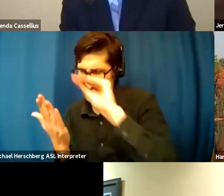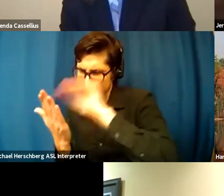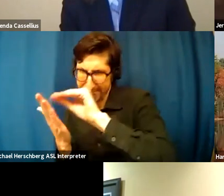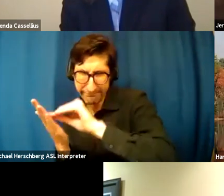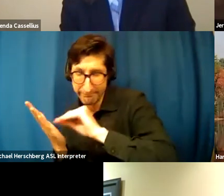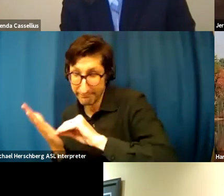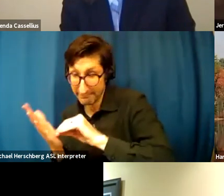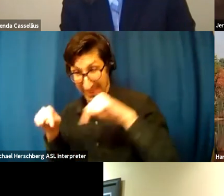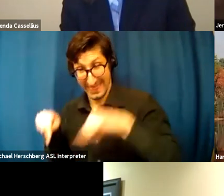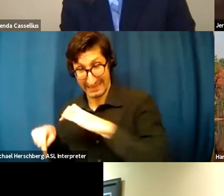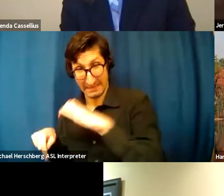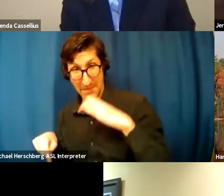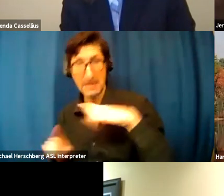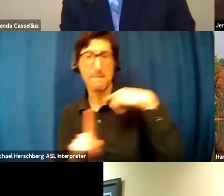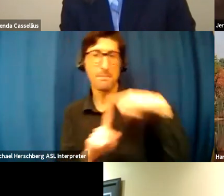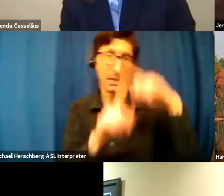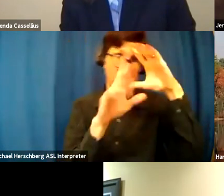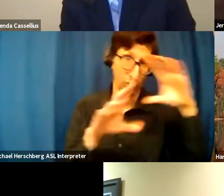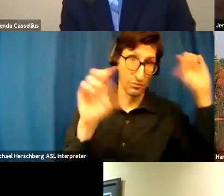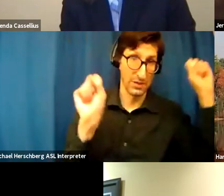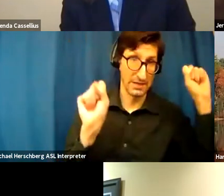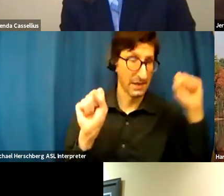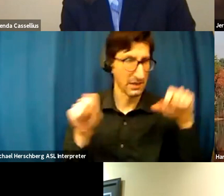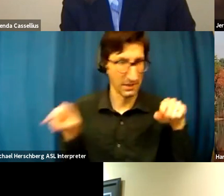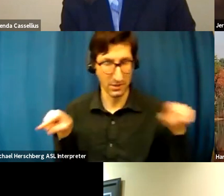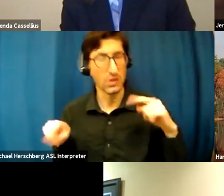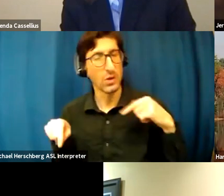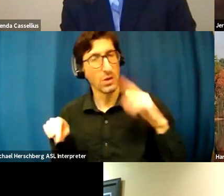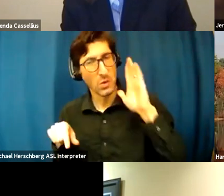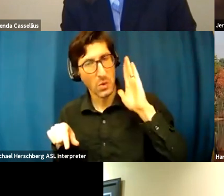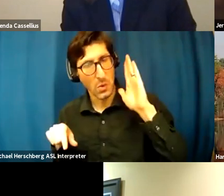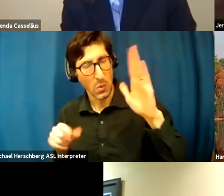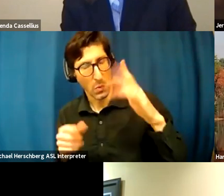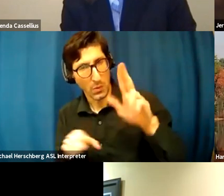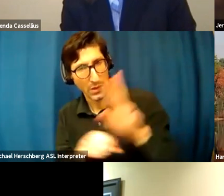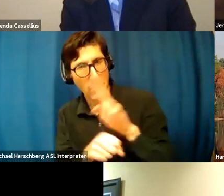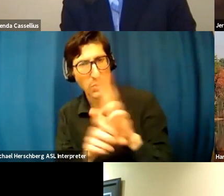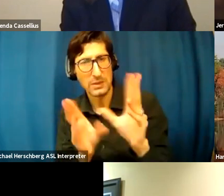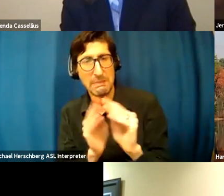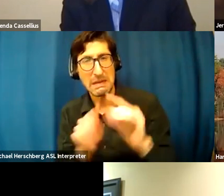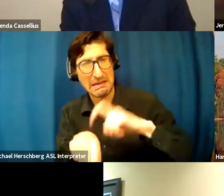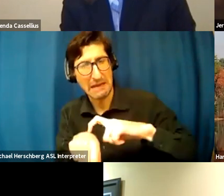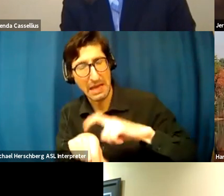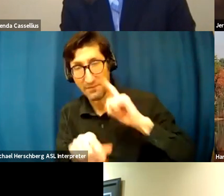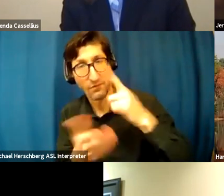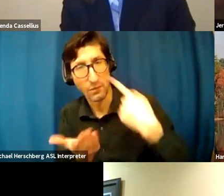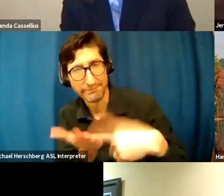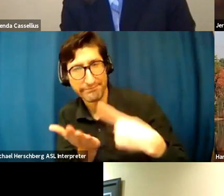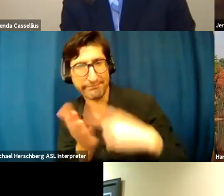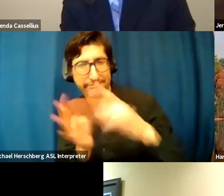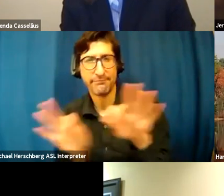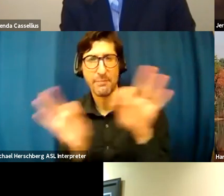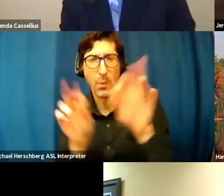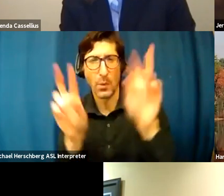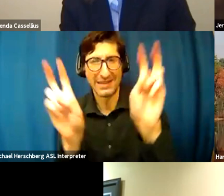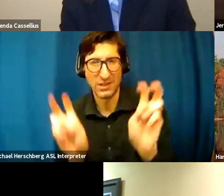the superintendent will use our time during meetings to discuss these important matters.